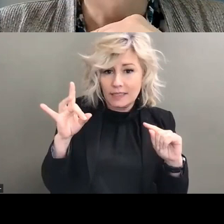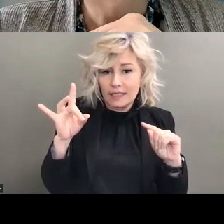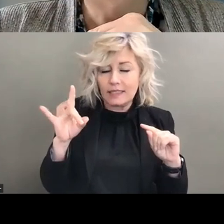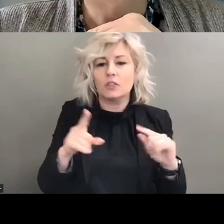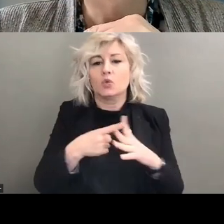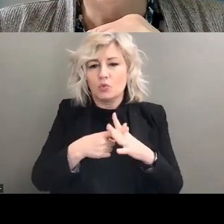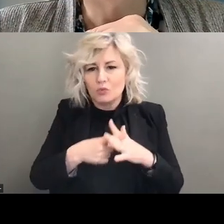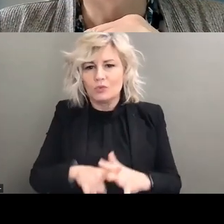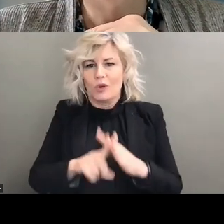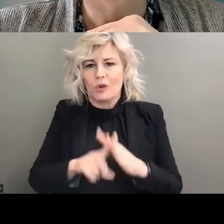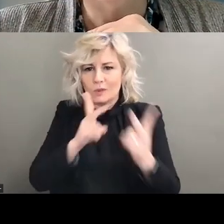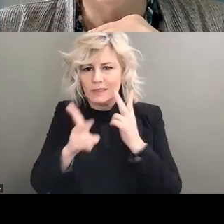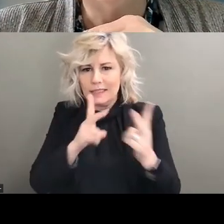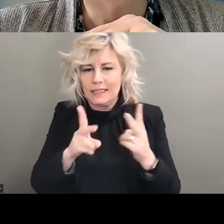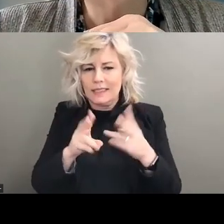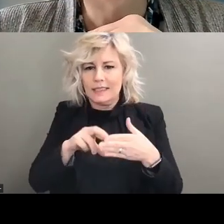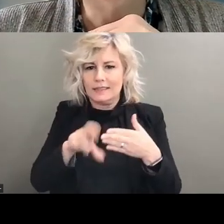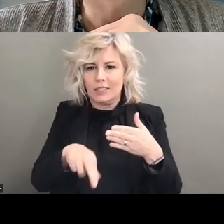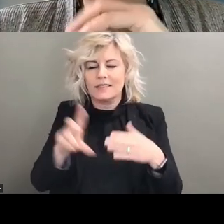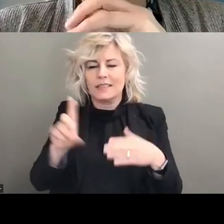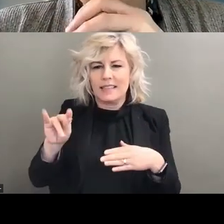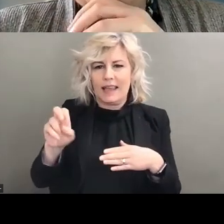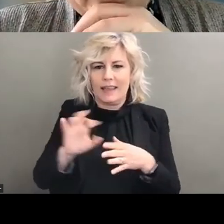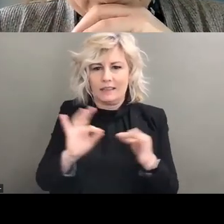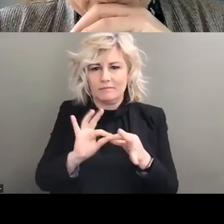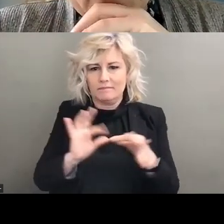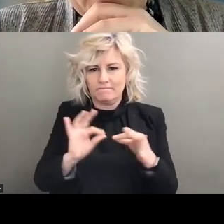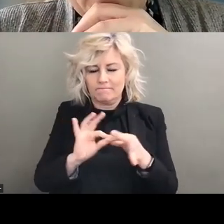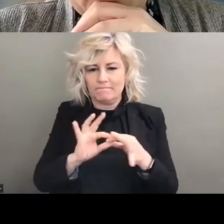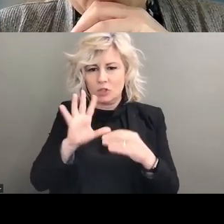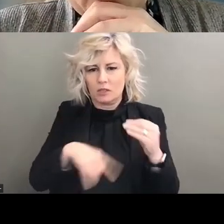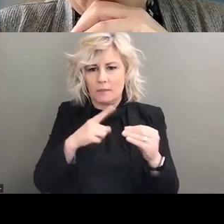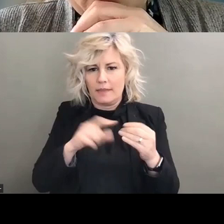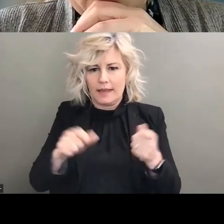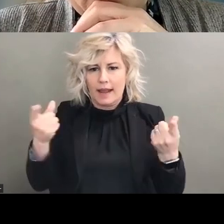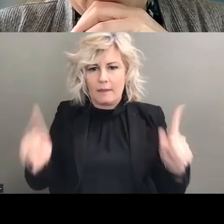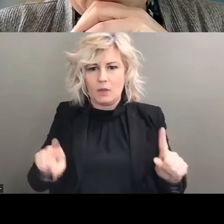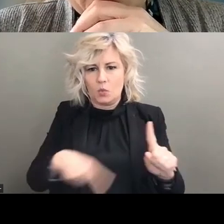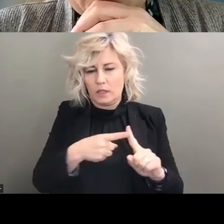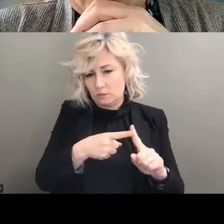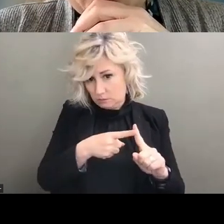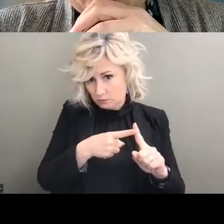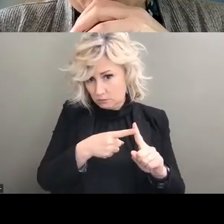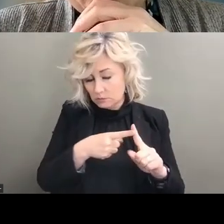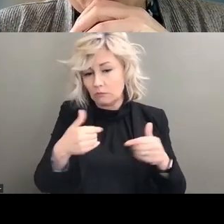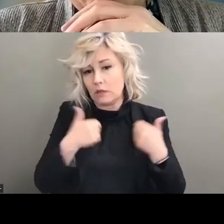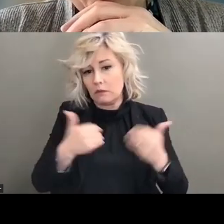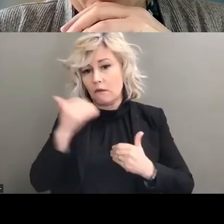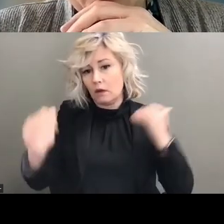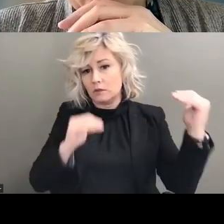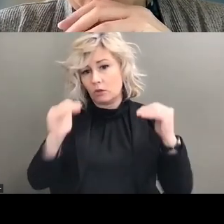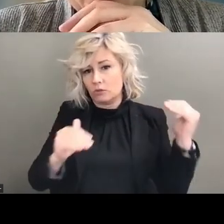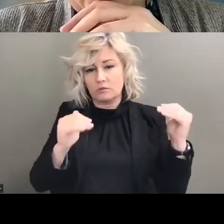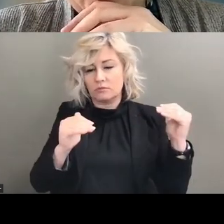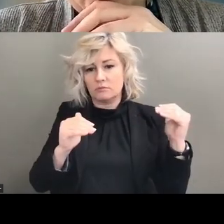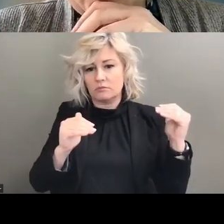to see some of those outcomes that Diane explained can happen when a young adult is left